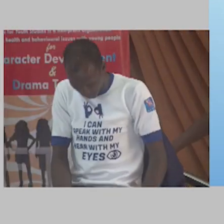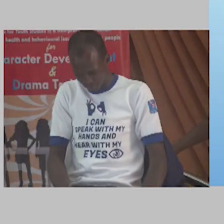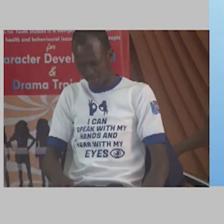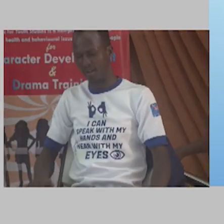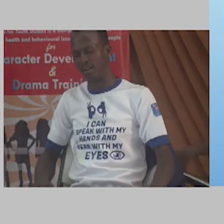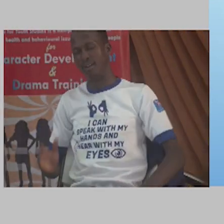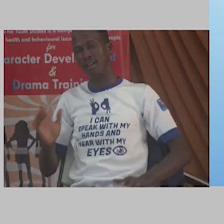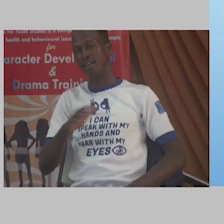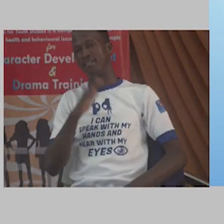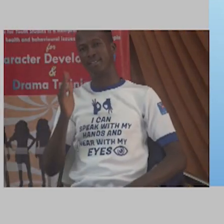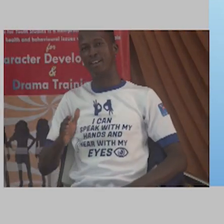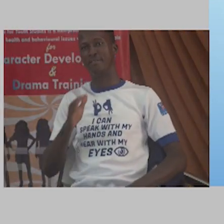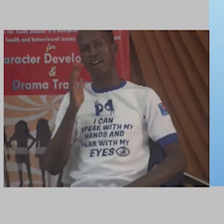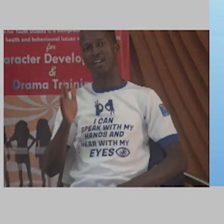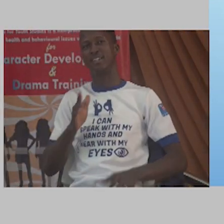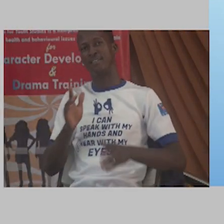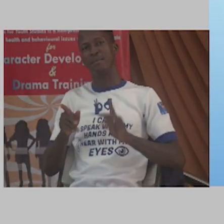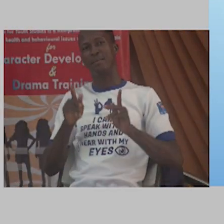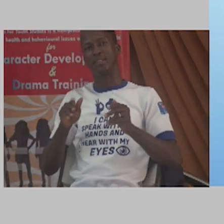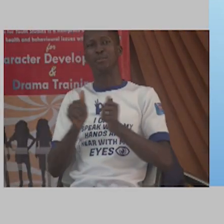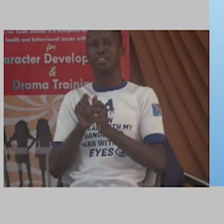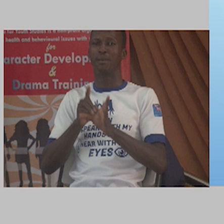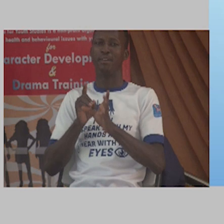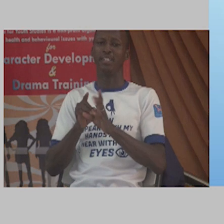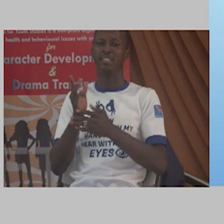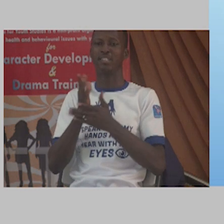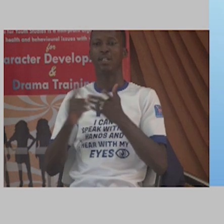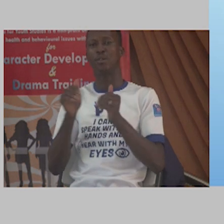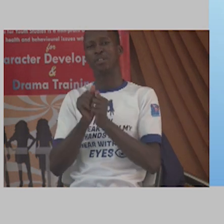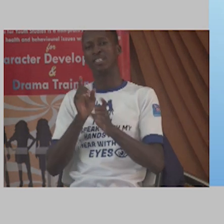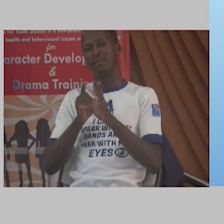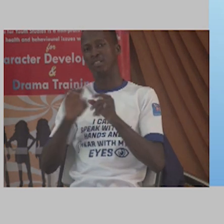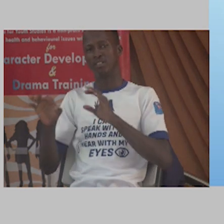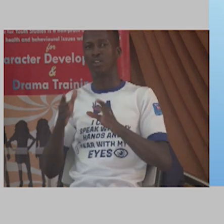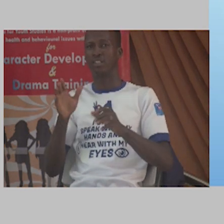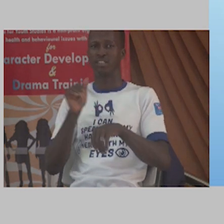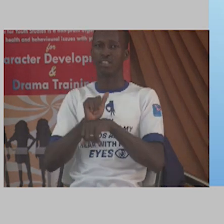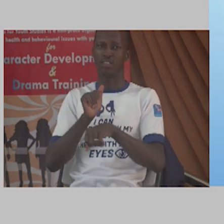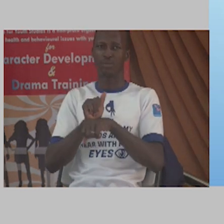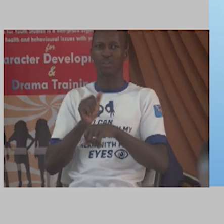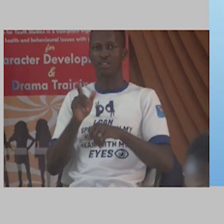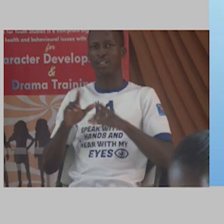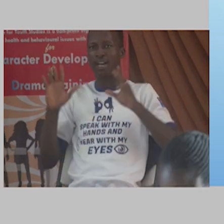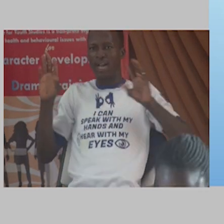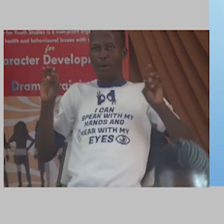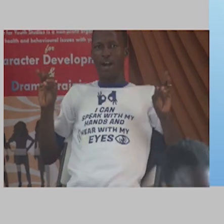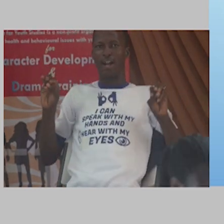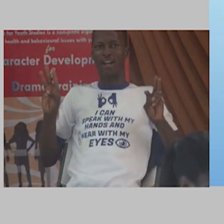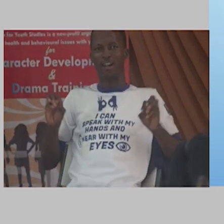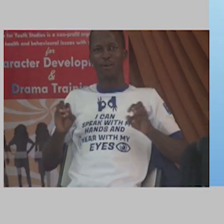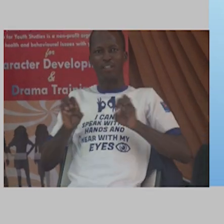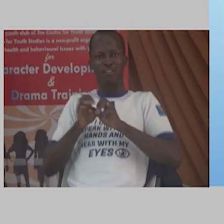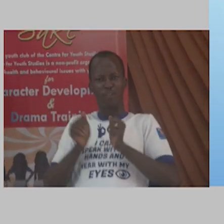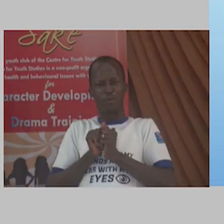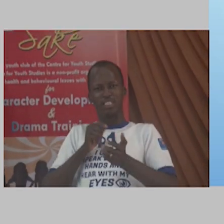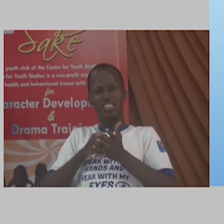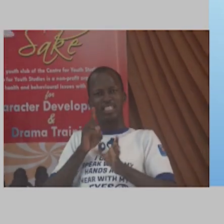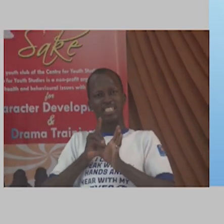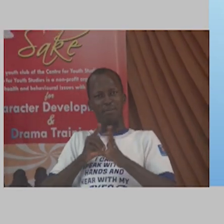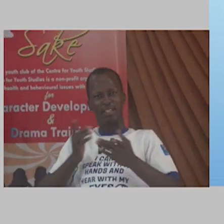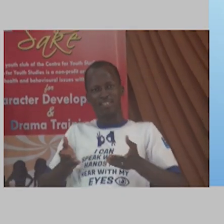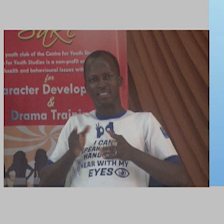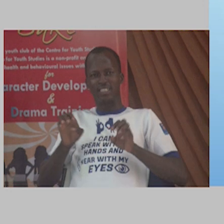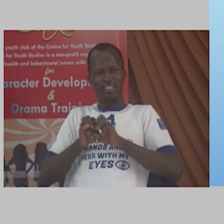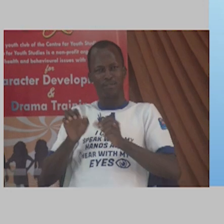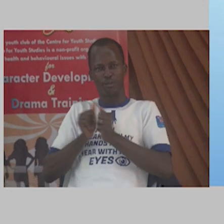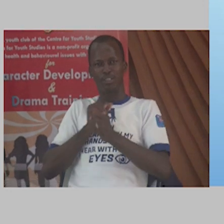patronize a person with disability. A person with disability does his or her work, and you're like, wow, in spite of his disability, in spite of